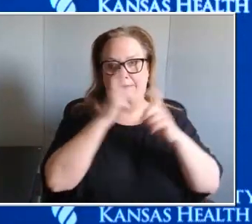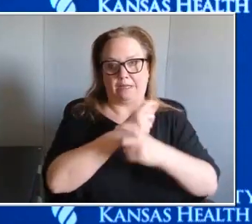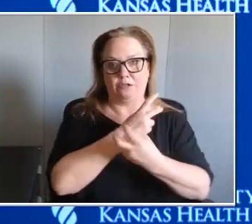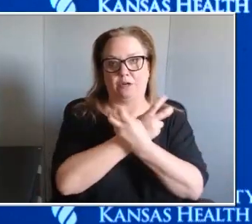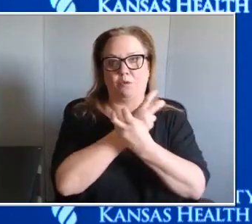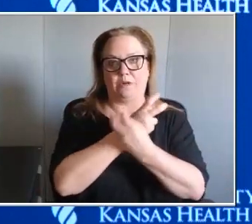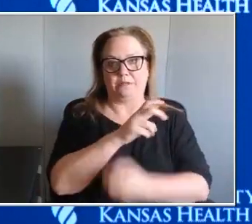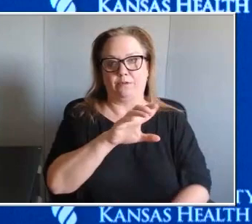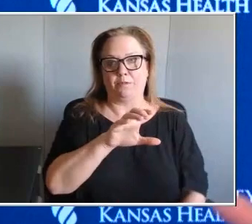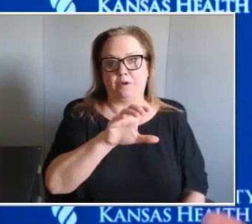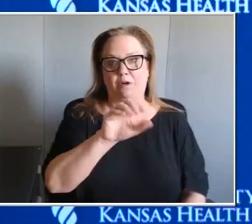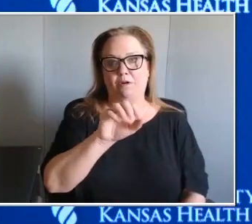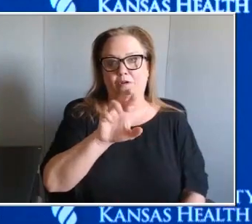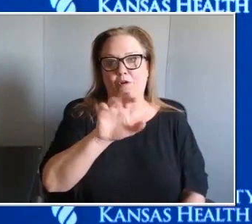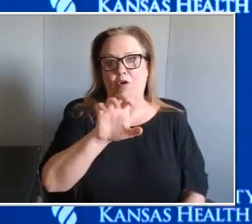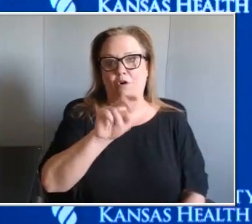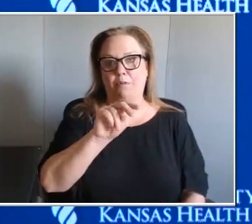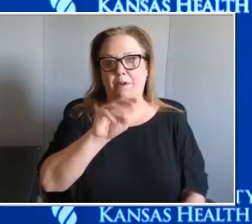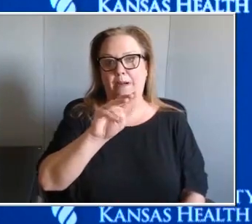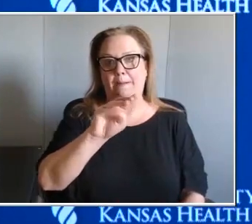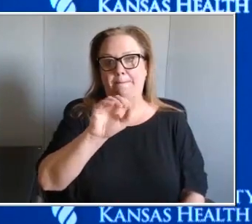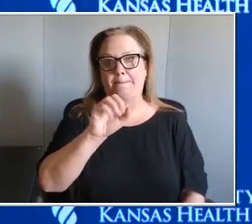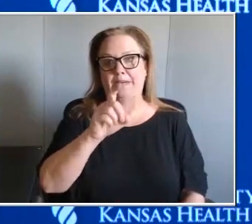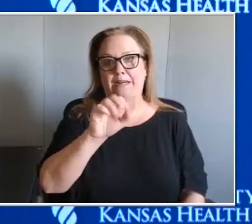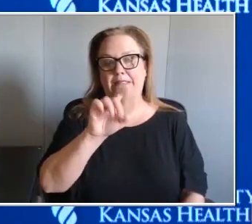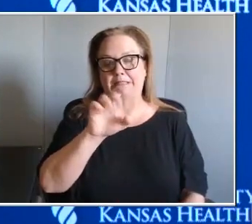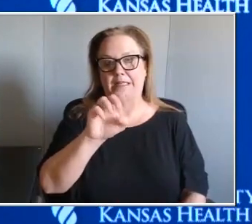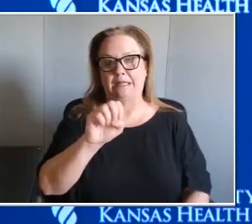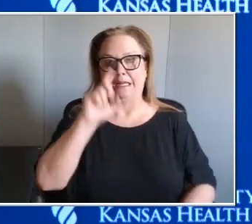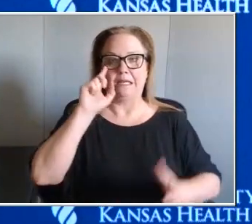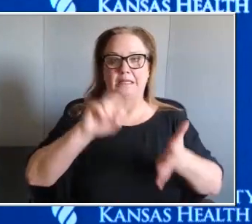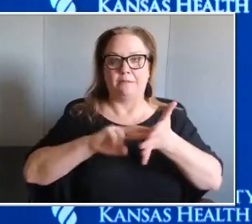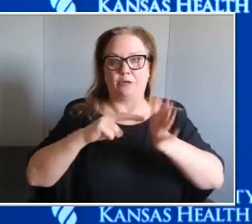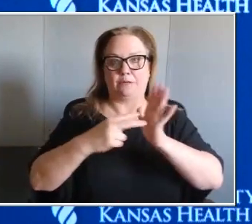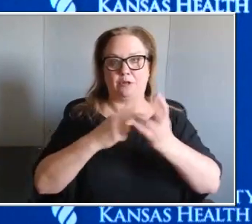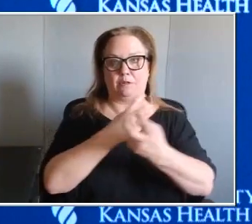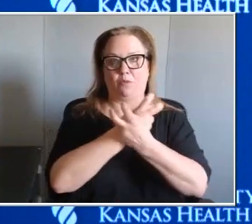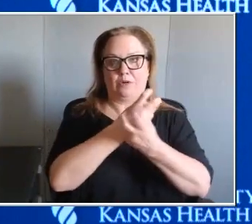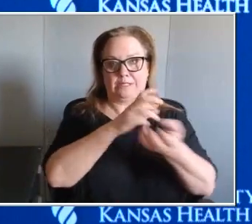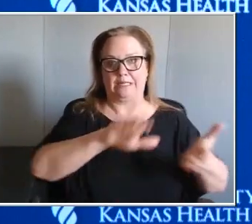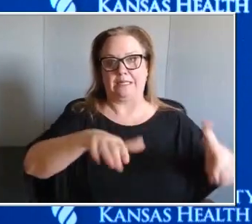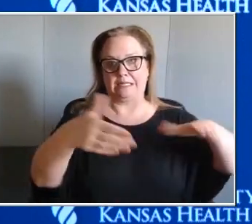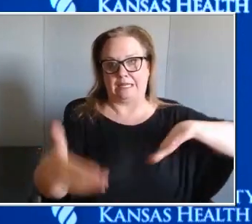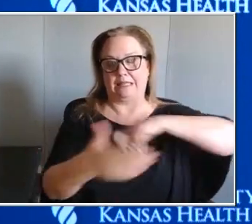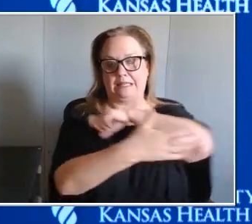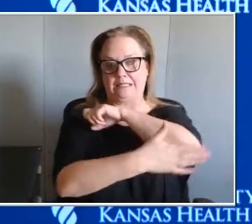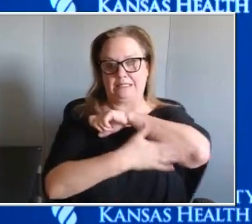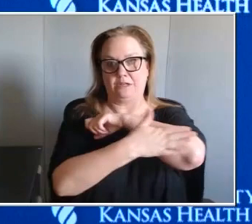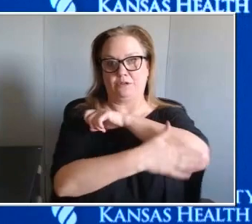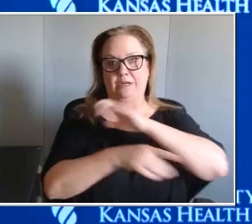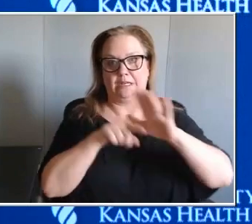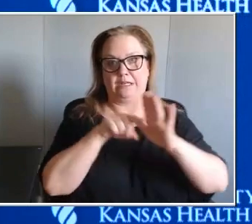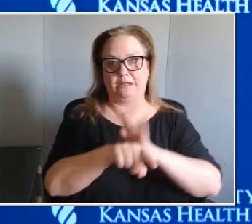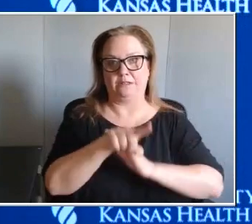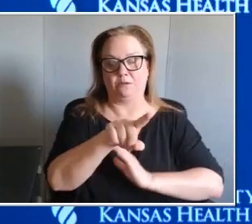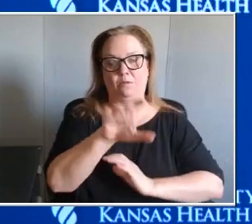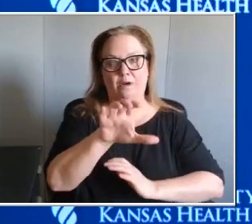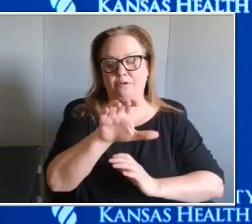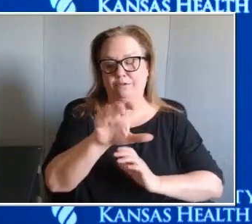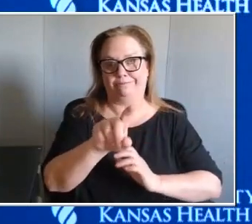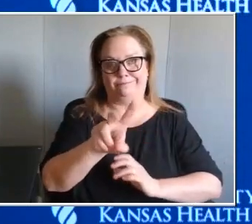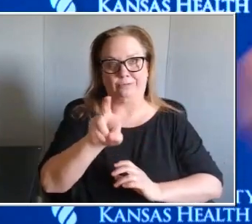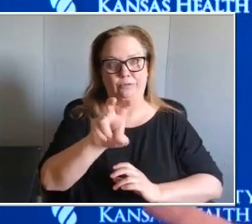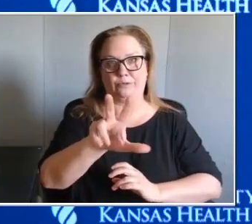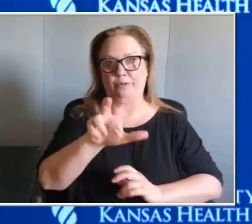monoxide. Carbon monoxide is actually the #1 unintentional poisoning death in this country. Kills hundreds of people every year. It